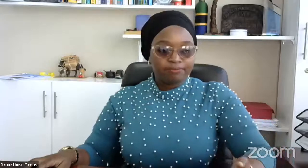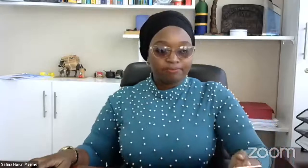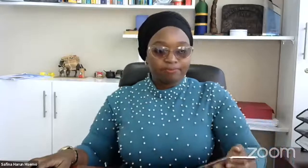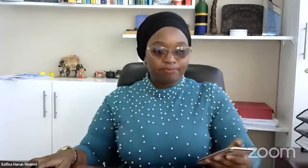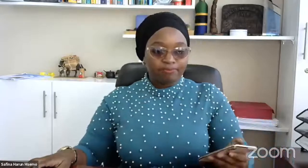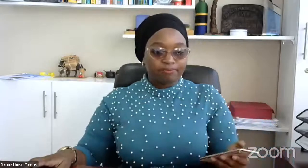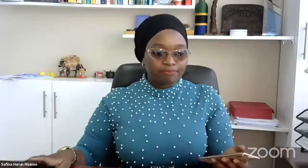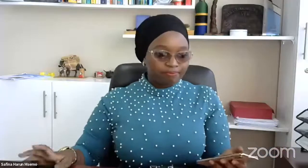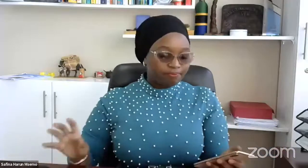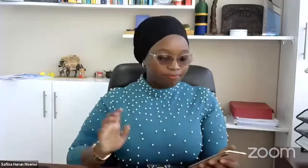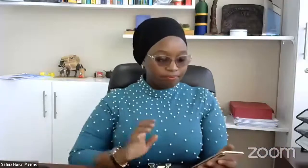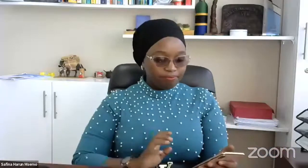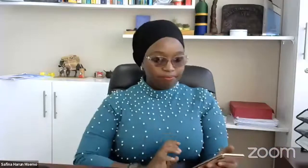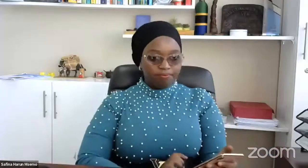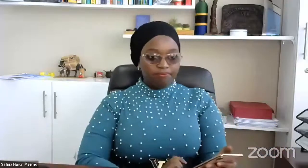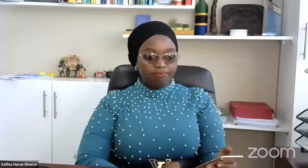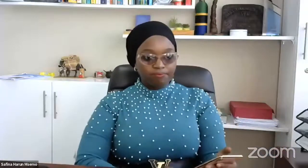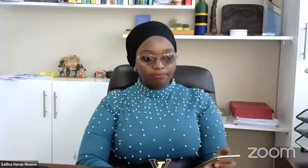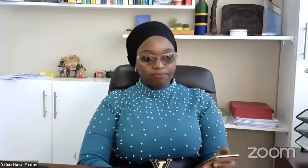Karibuni.